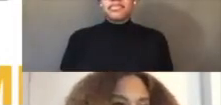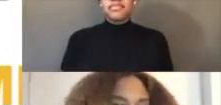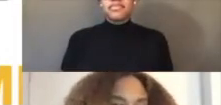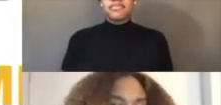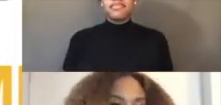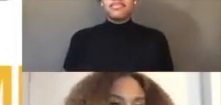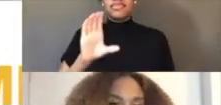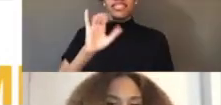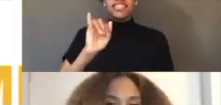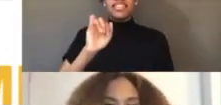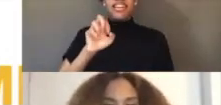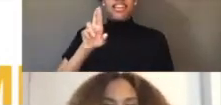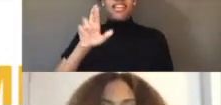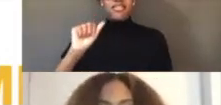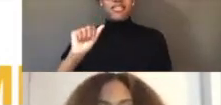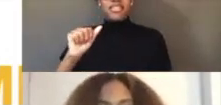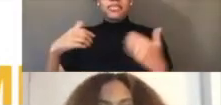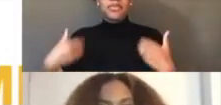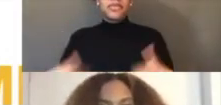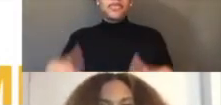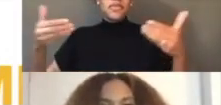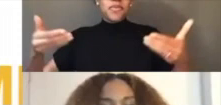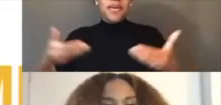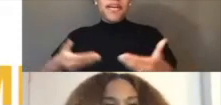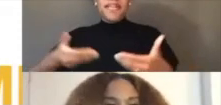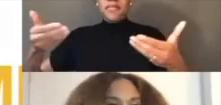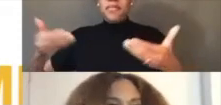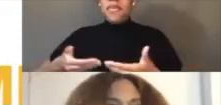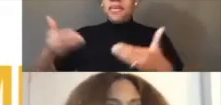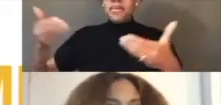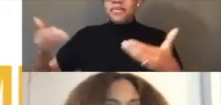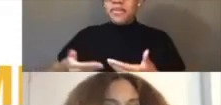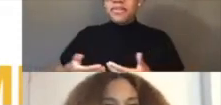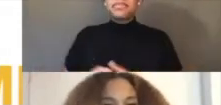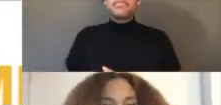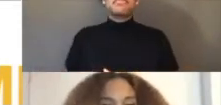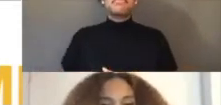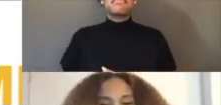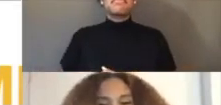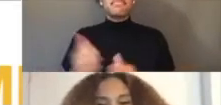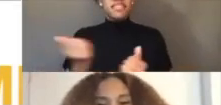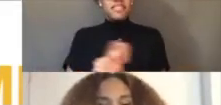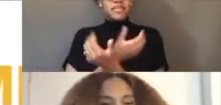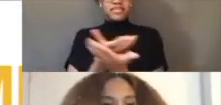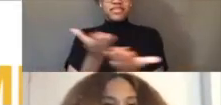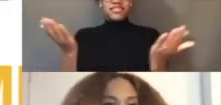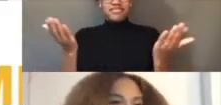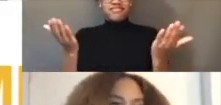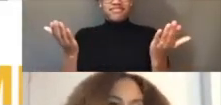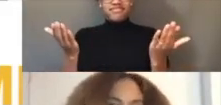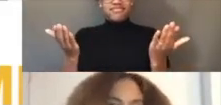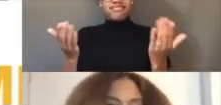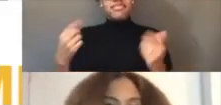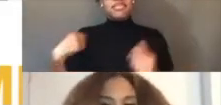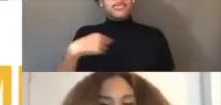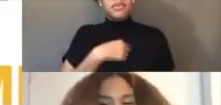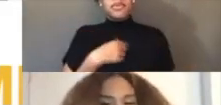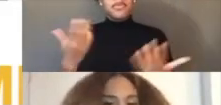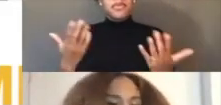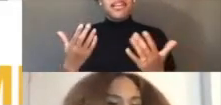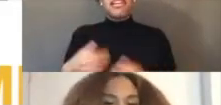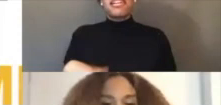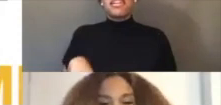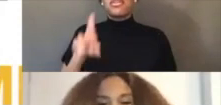Welcome, welcome, welcome to everyone here on behalf of Rethinking Schools for our session